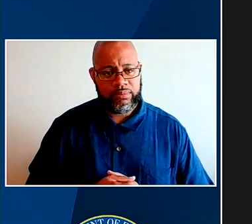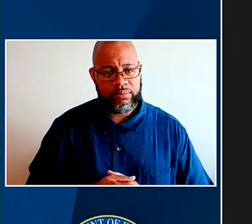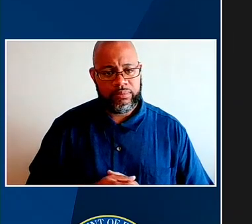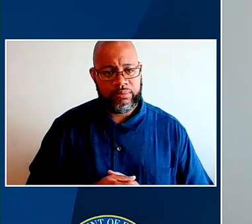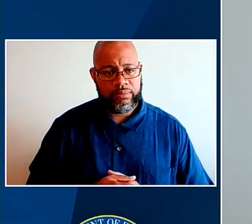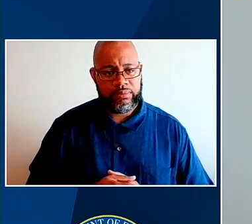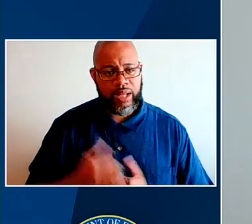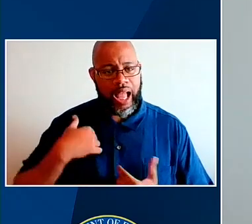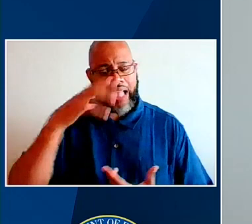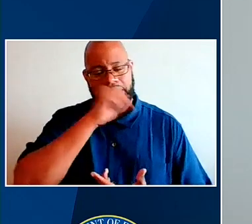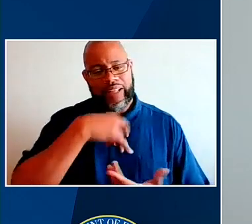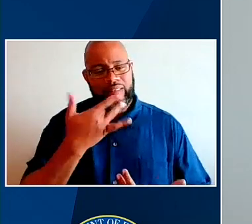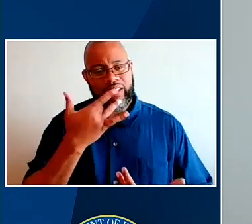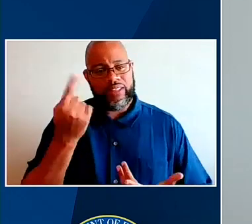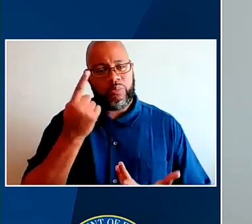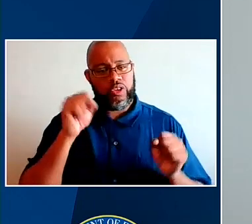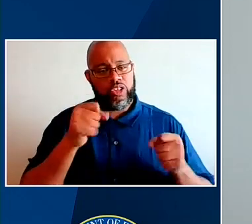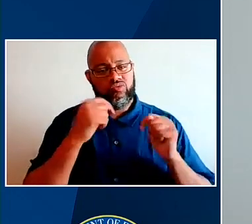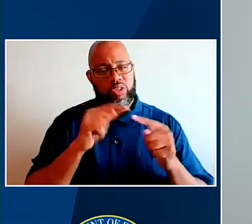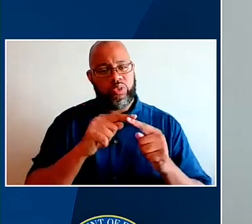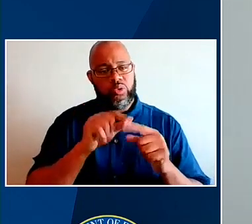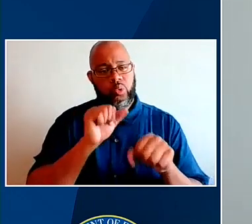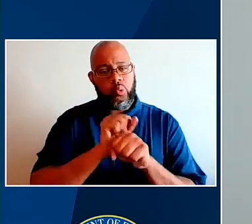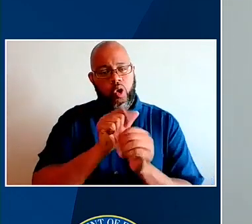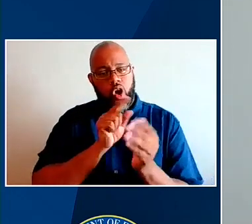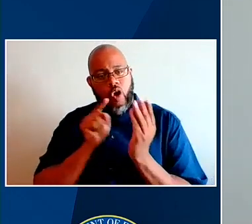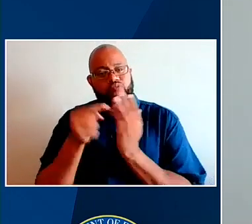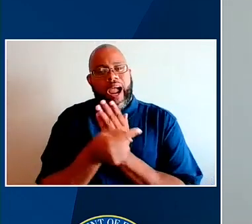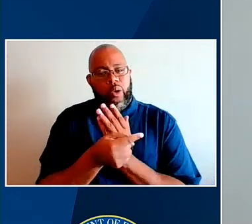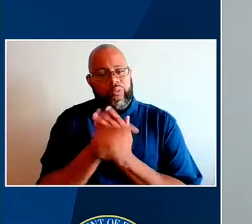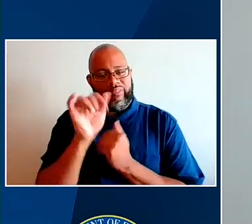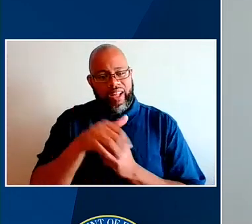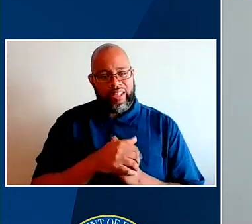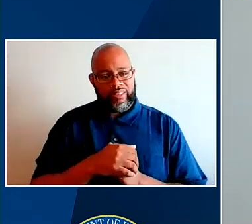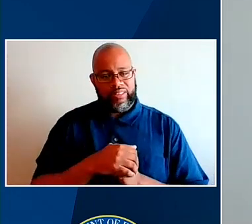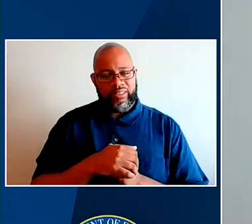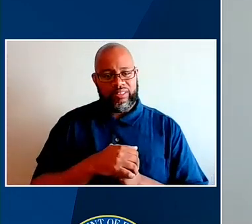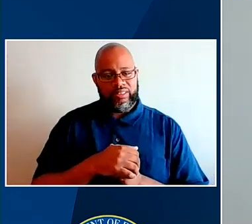I guess I feel like someone could try to work around this.